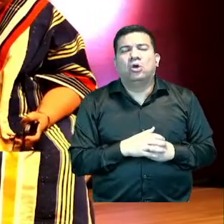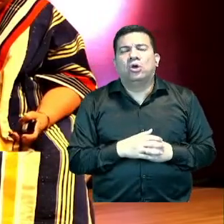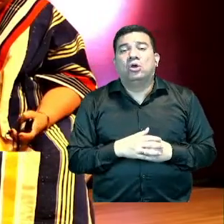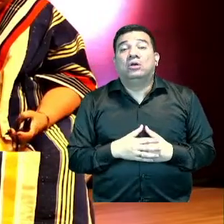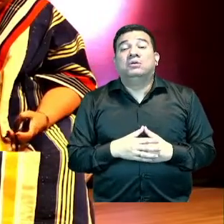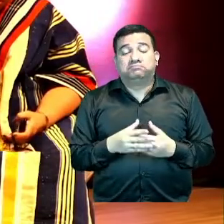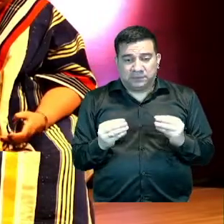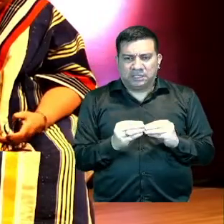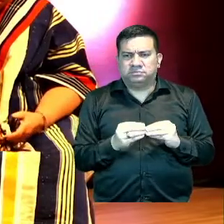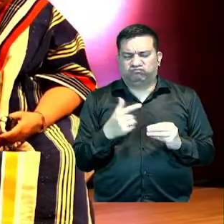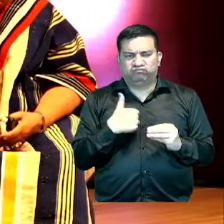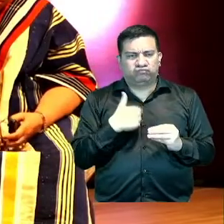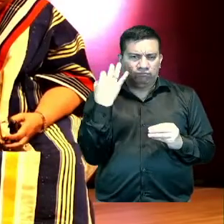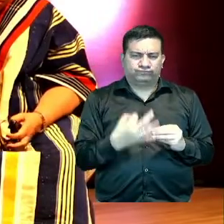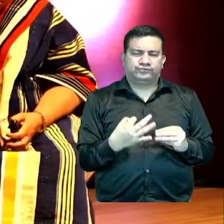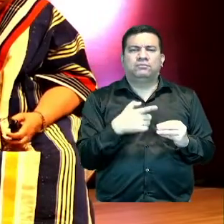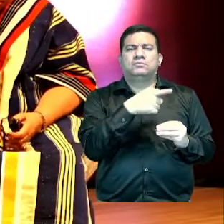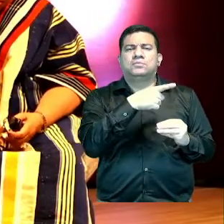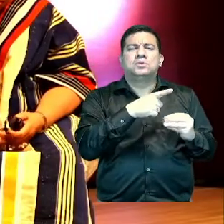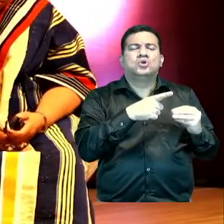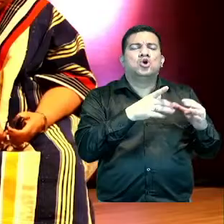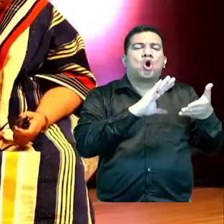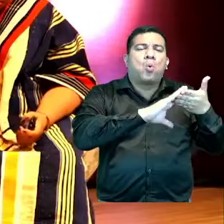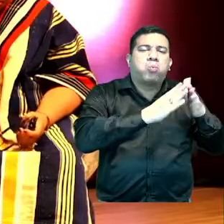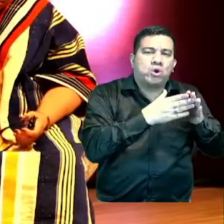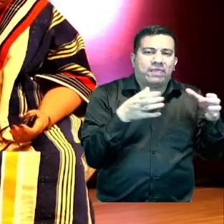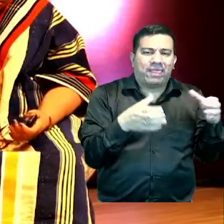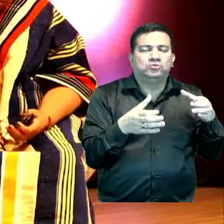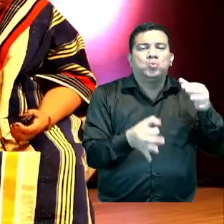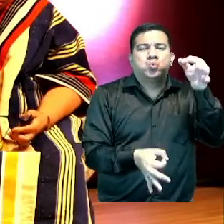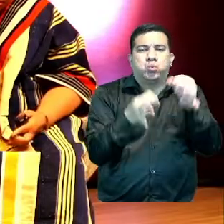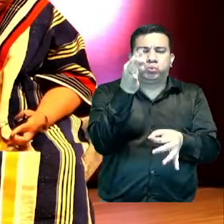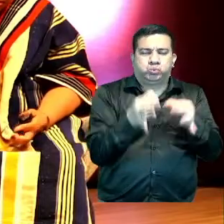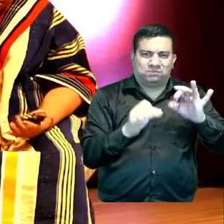President Gustavo Petro, but to bring justice to my people as well.